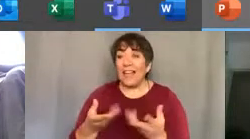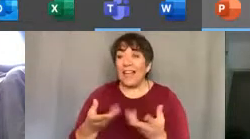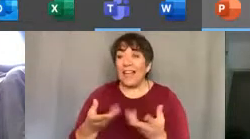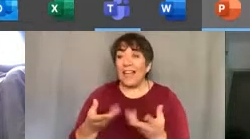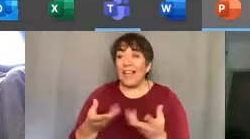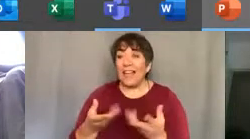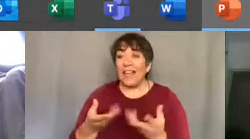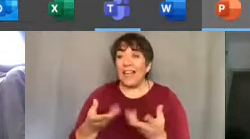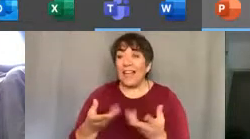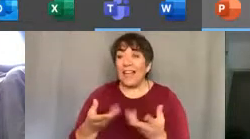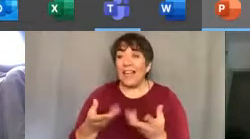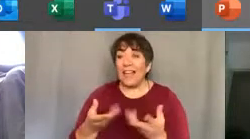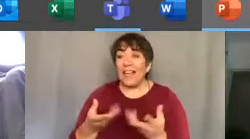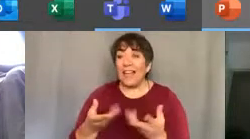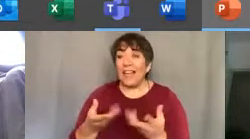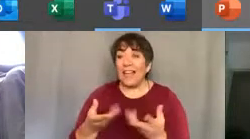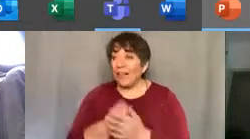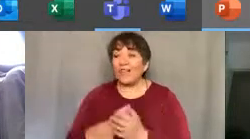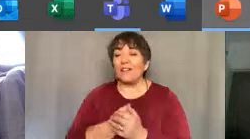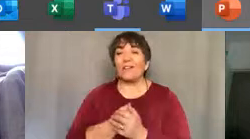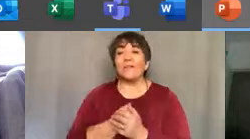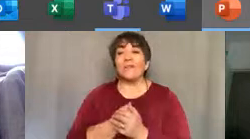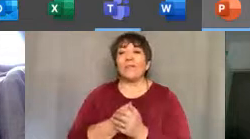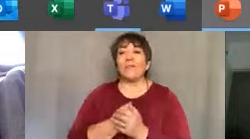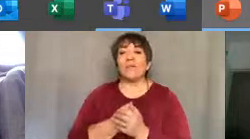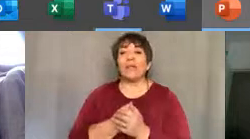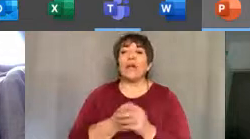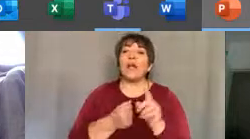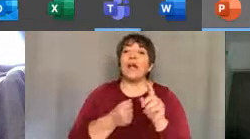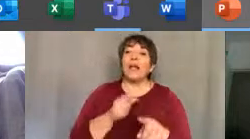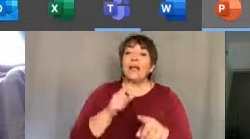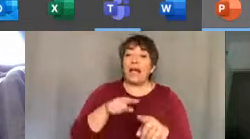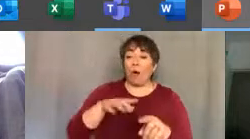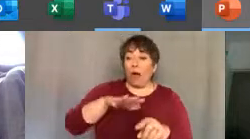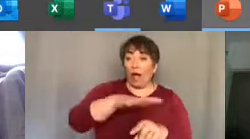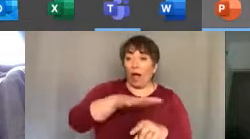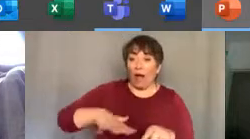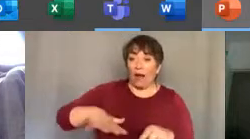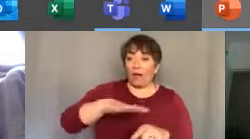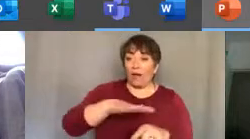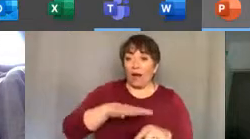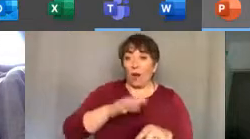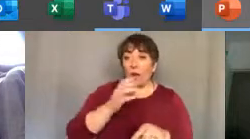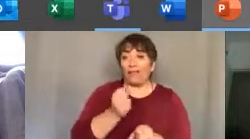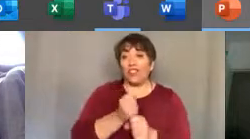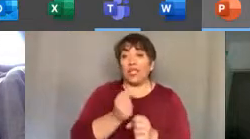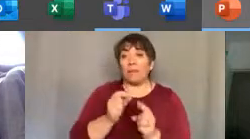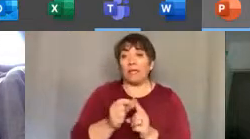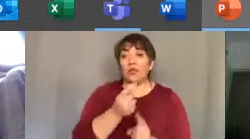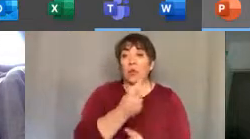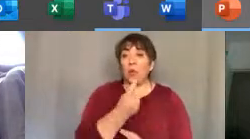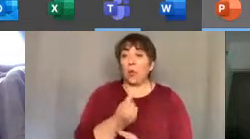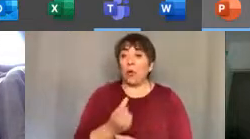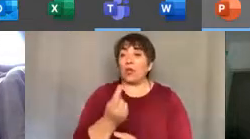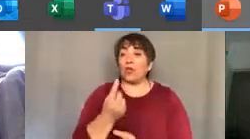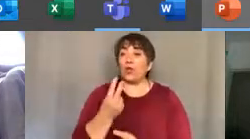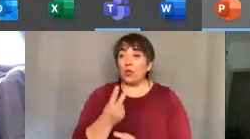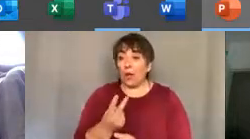Out of 112 GP surgeries within our region, 70 of which are currently signed up and utilising the Medicines Order